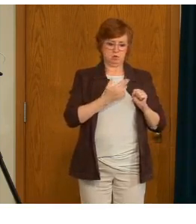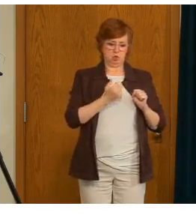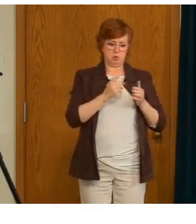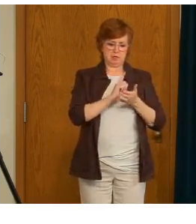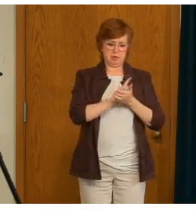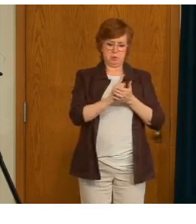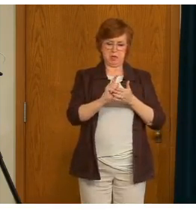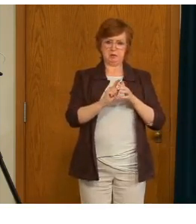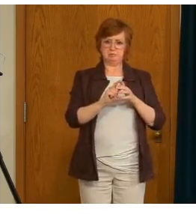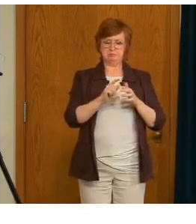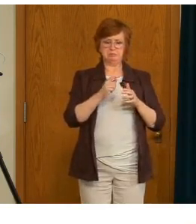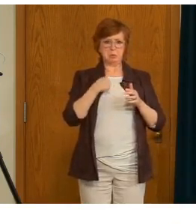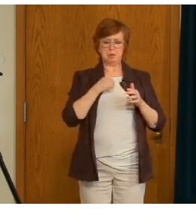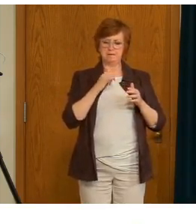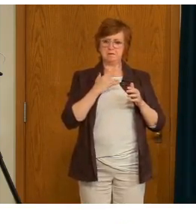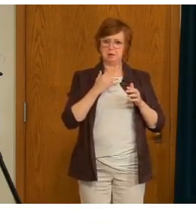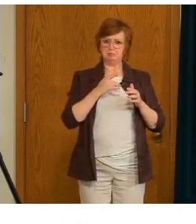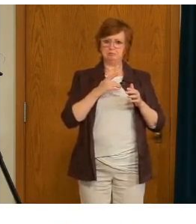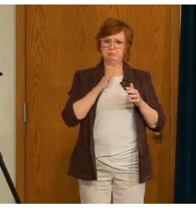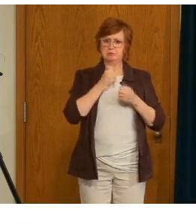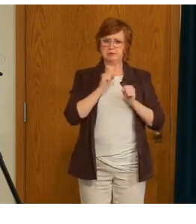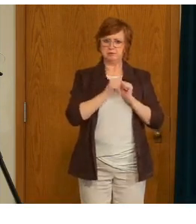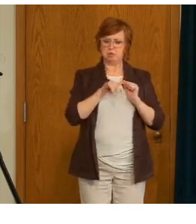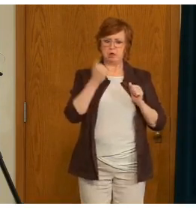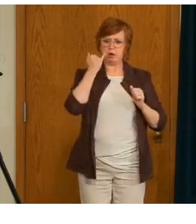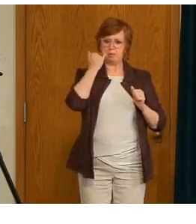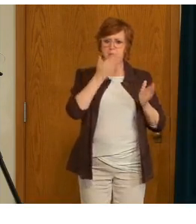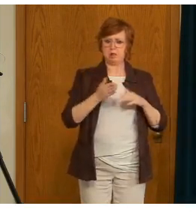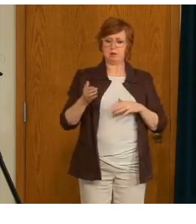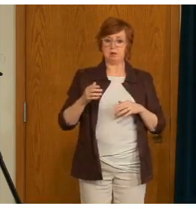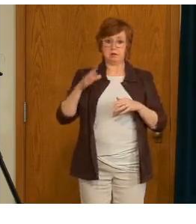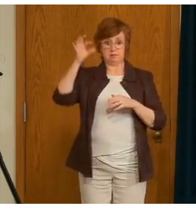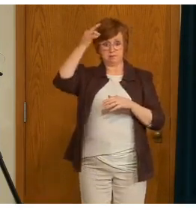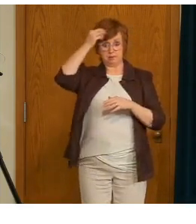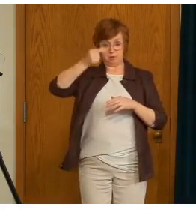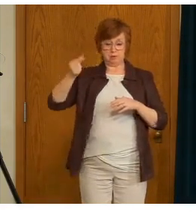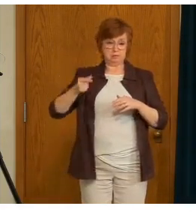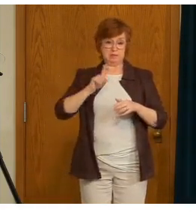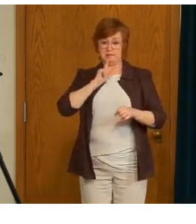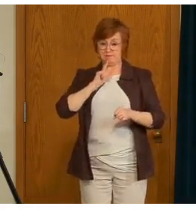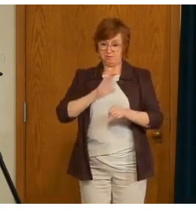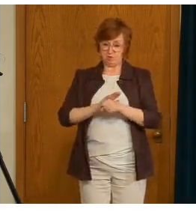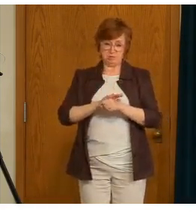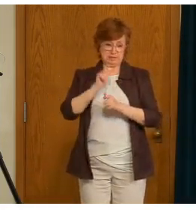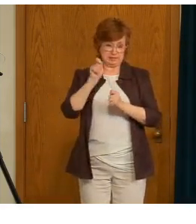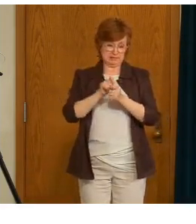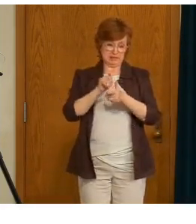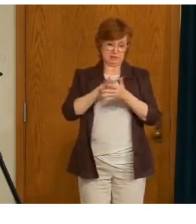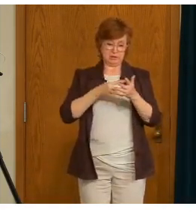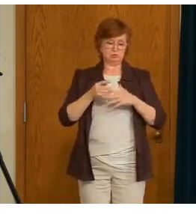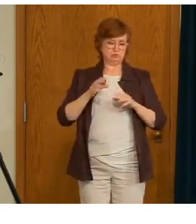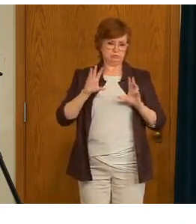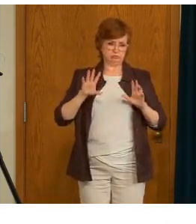finalized by the federal government, but we're cautiously optimistic that this will come in